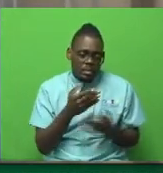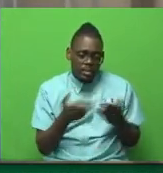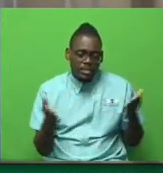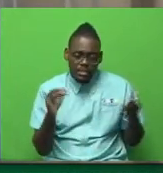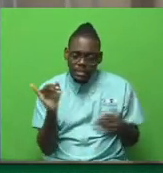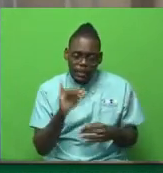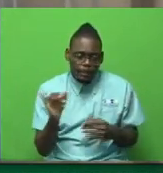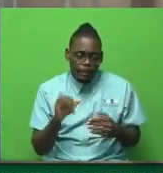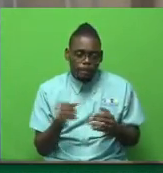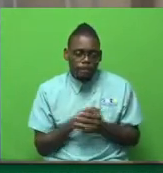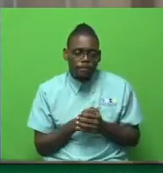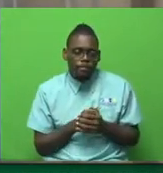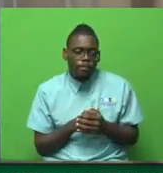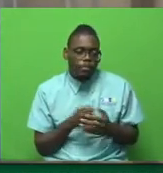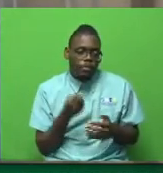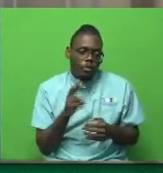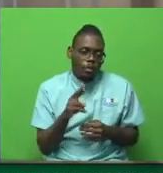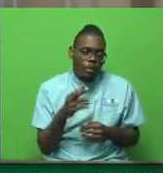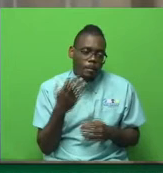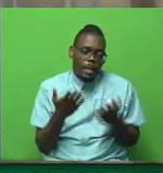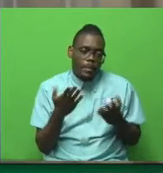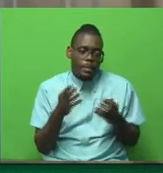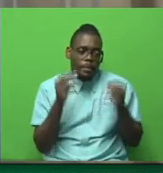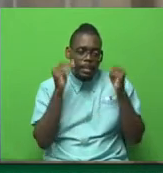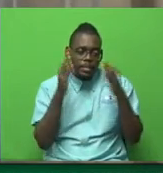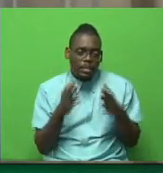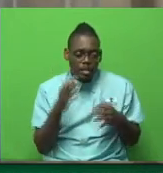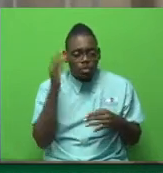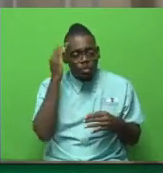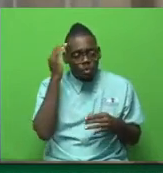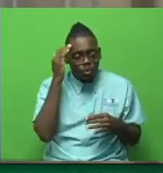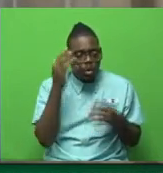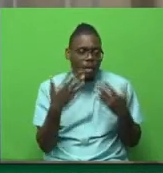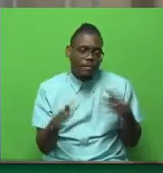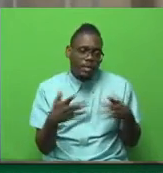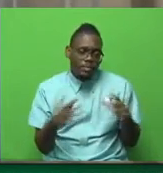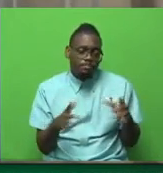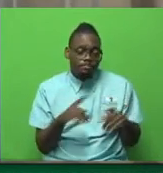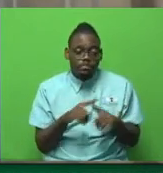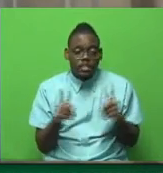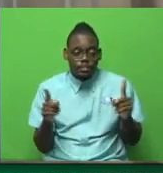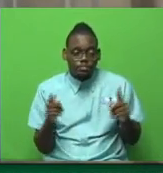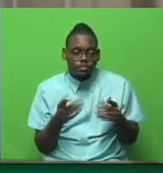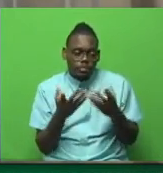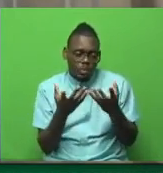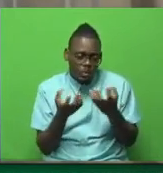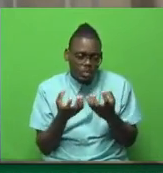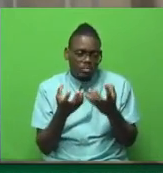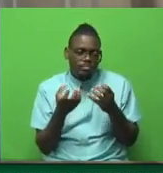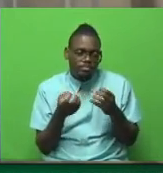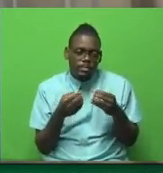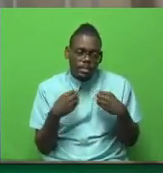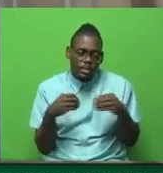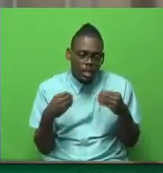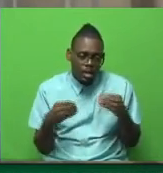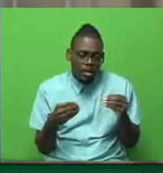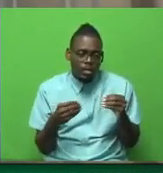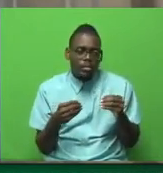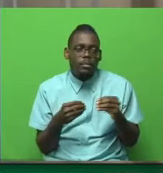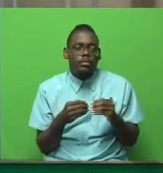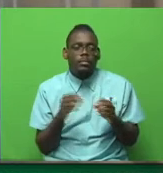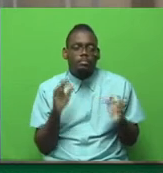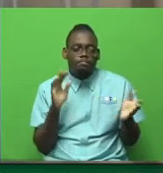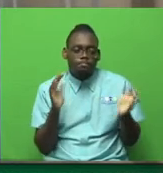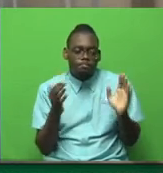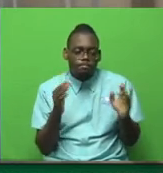minister already knows that and prefers to sell the flavor to sell the image that Trinidad and